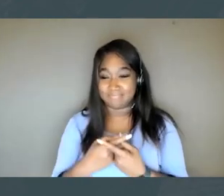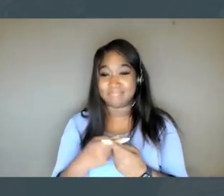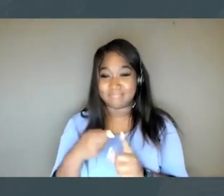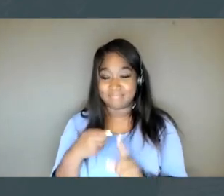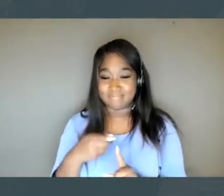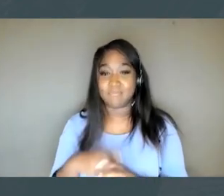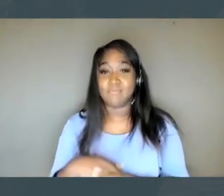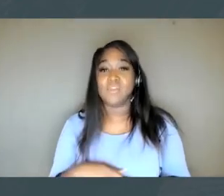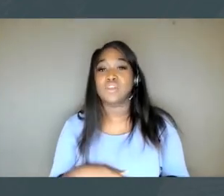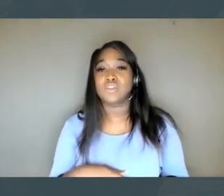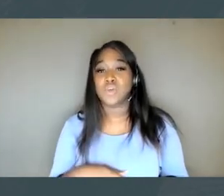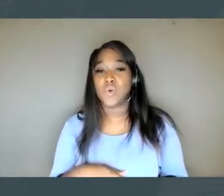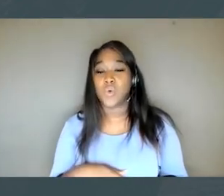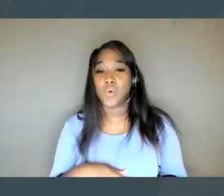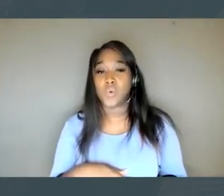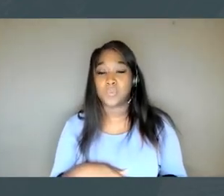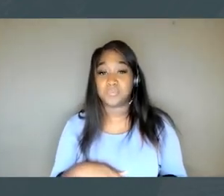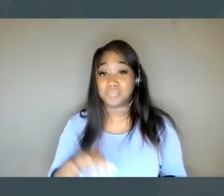you know, African and Black